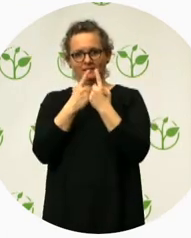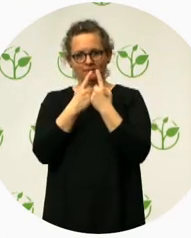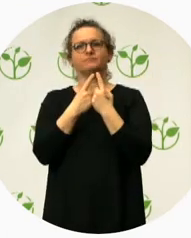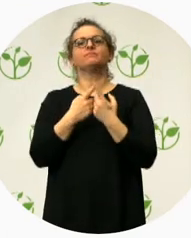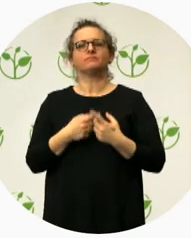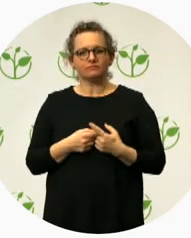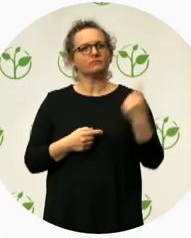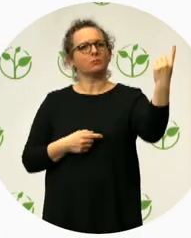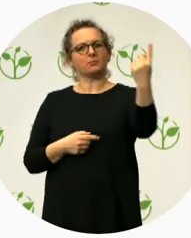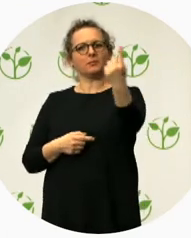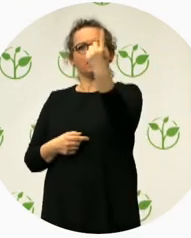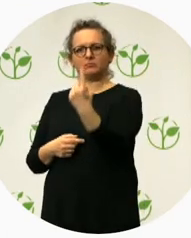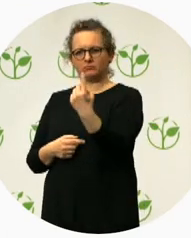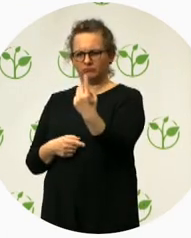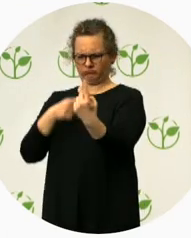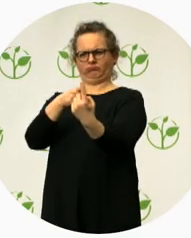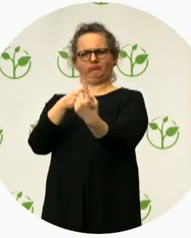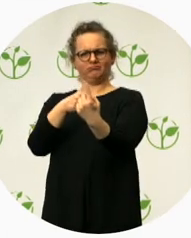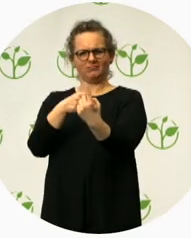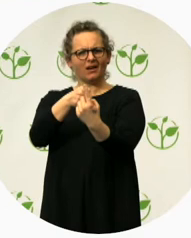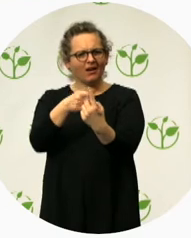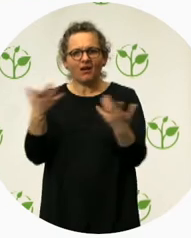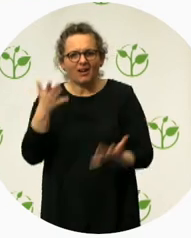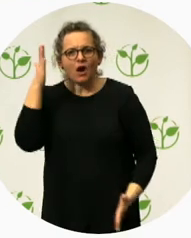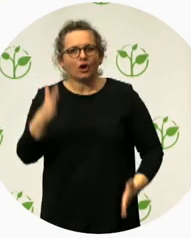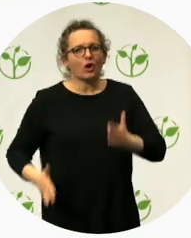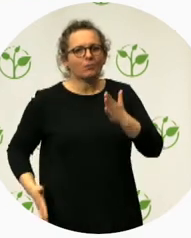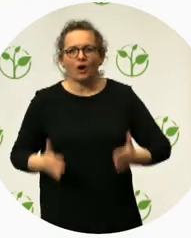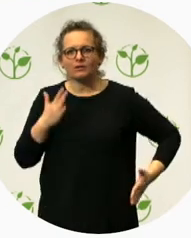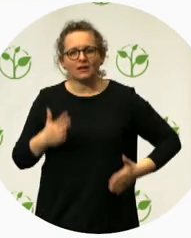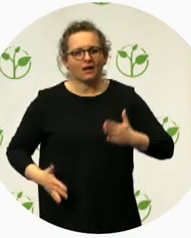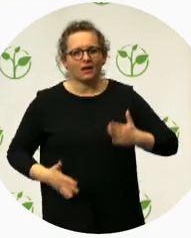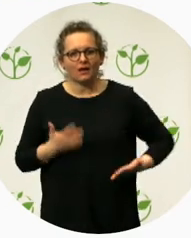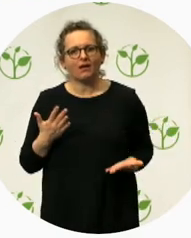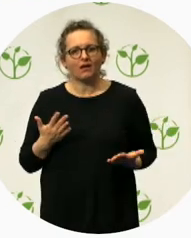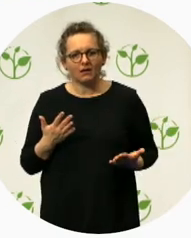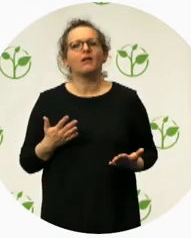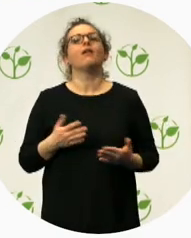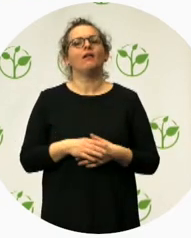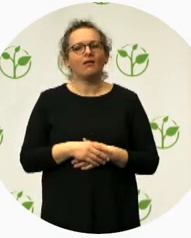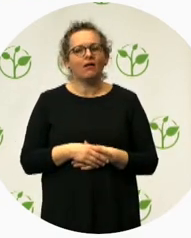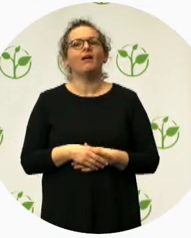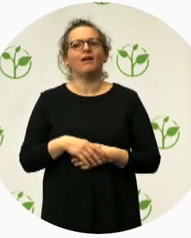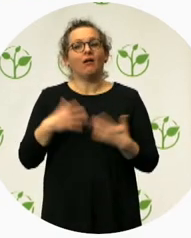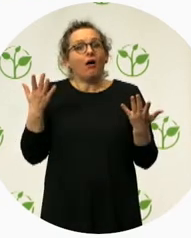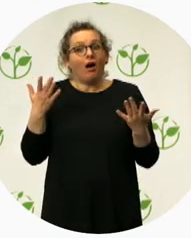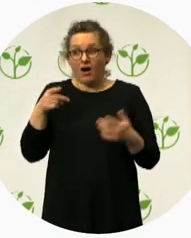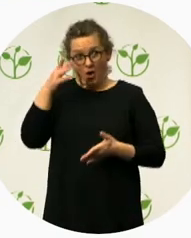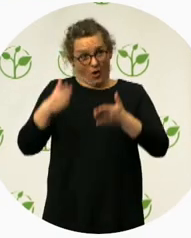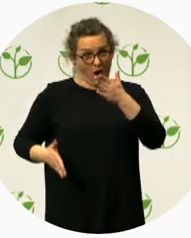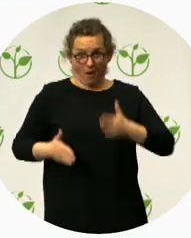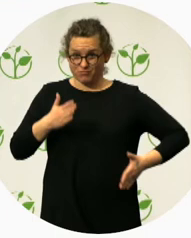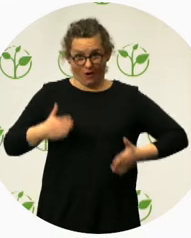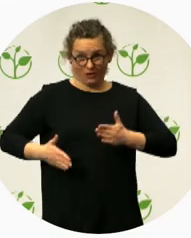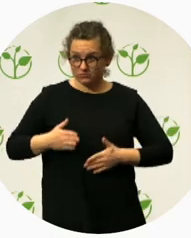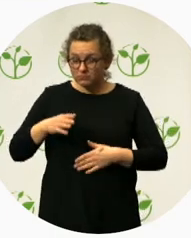To the very end of the class, it was about 65% accuracy rate of actually answering those questions. And the students had no